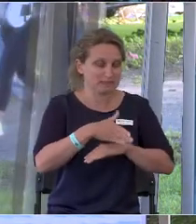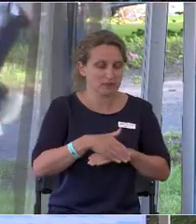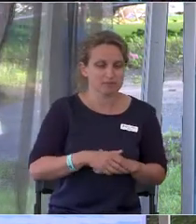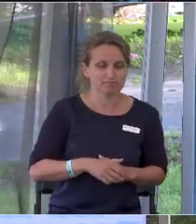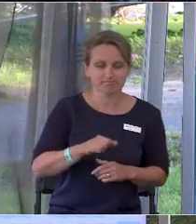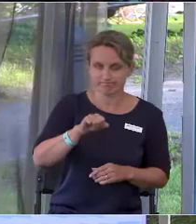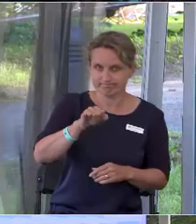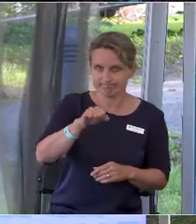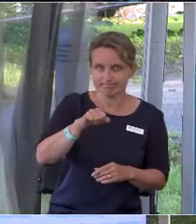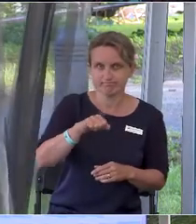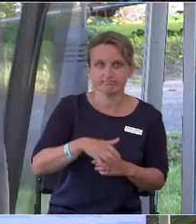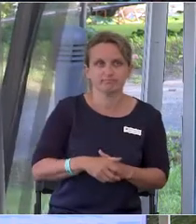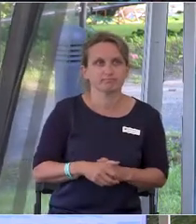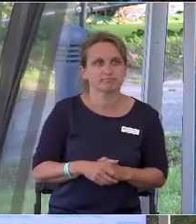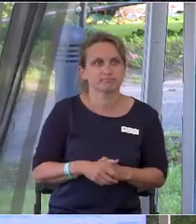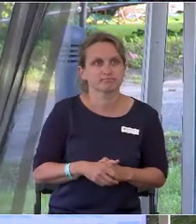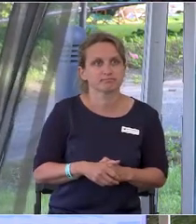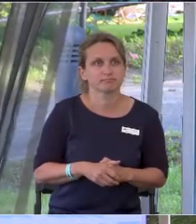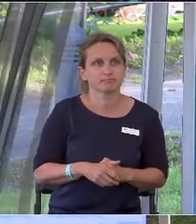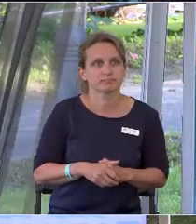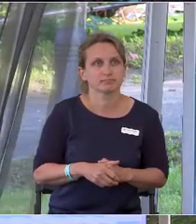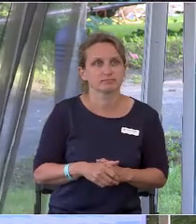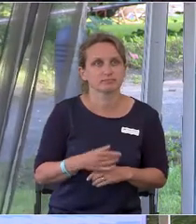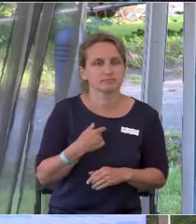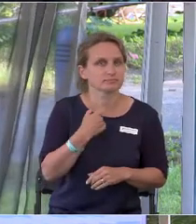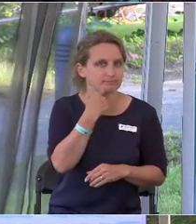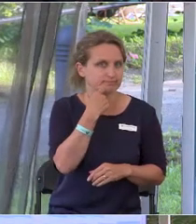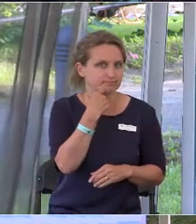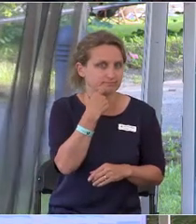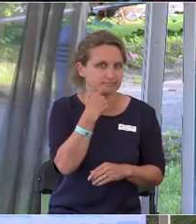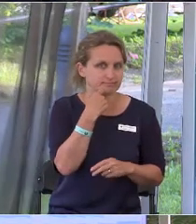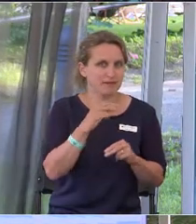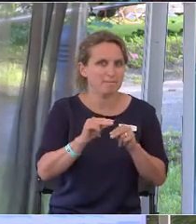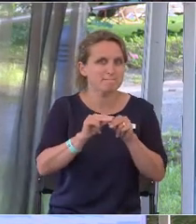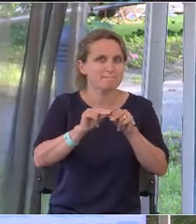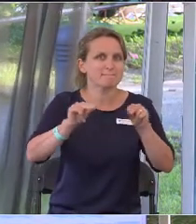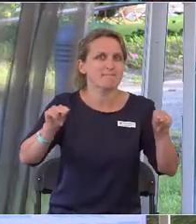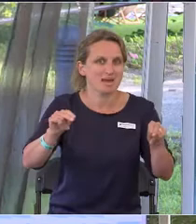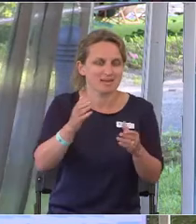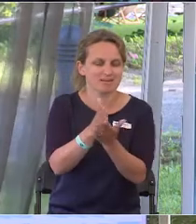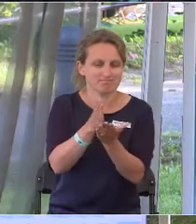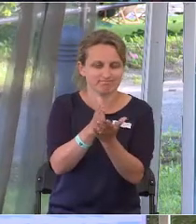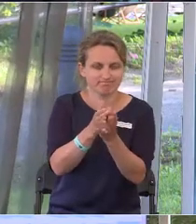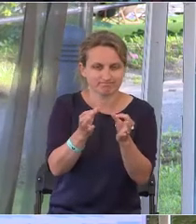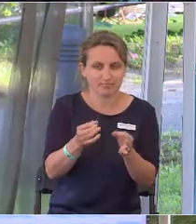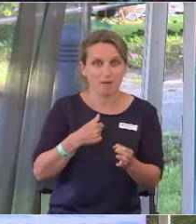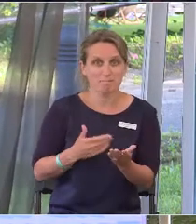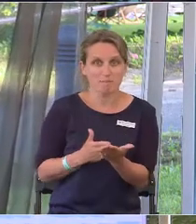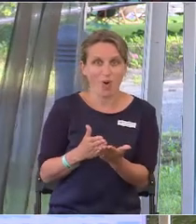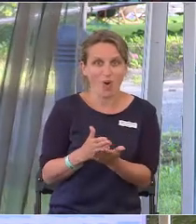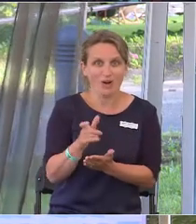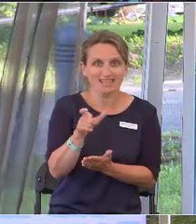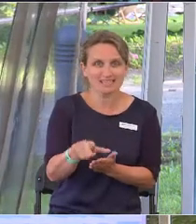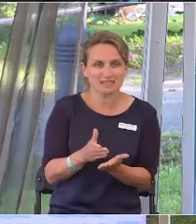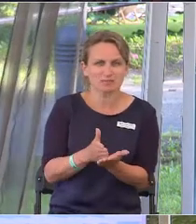interesting, and I'm also very, very interested in media all the time, because being a politician, of course, you have been more of